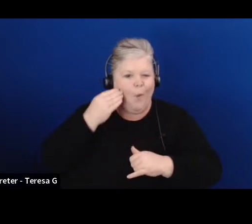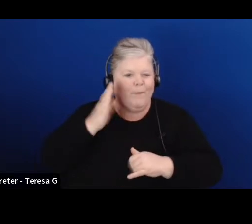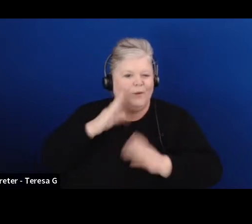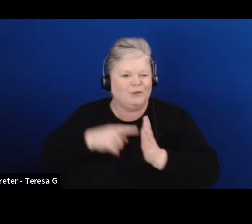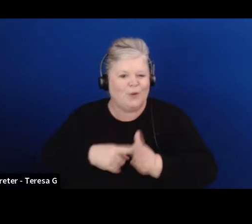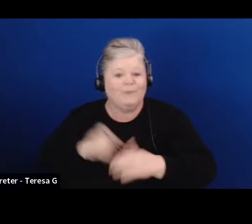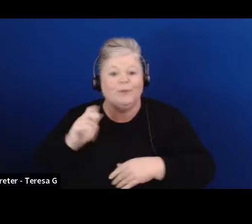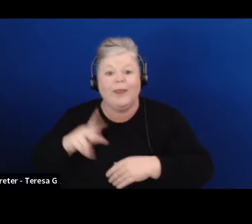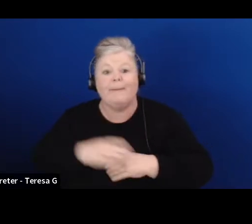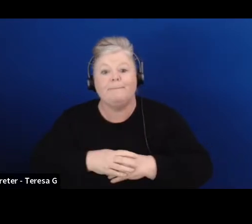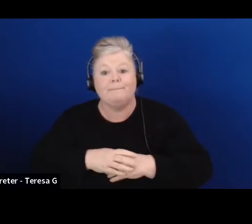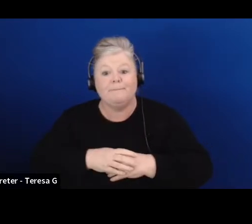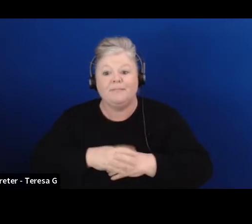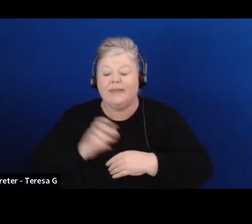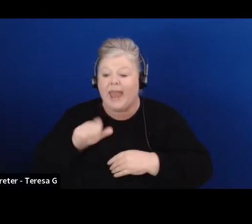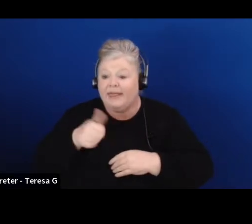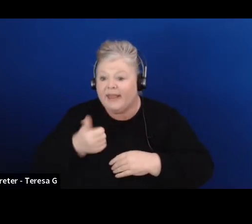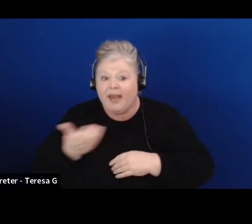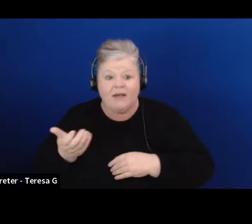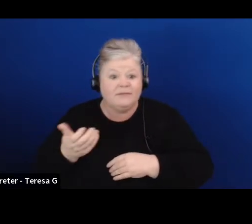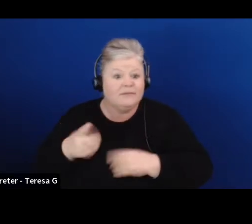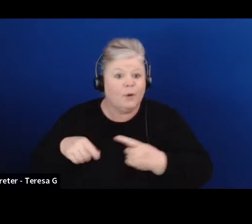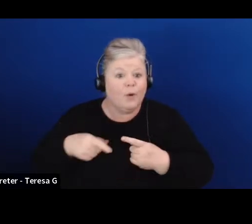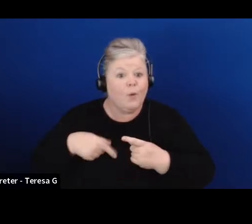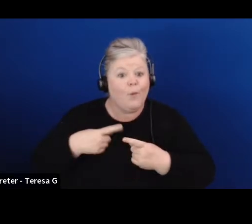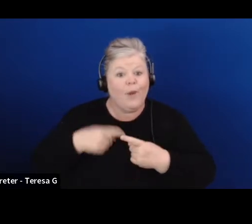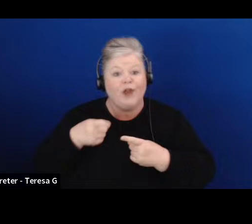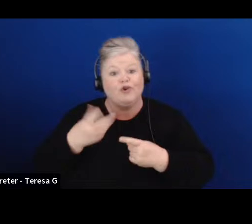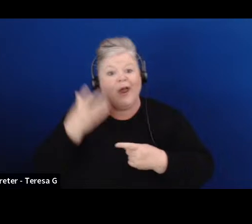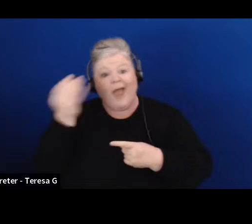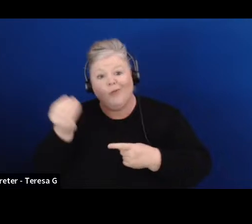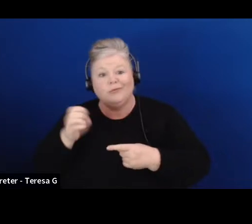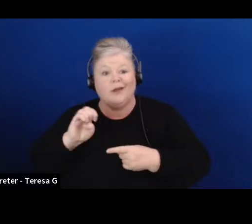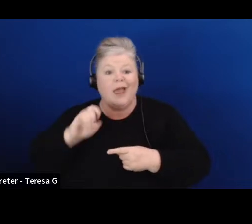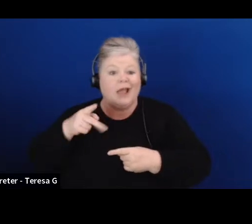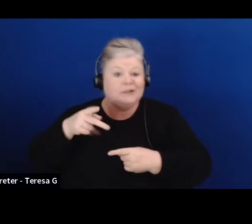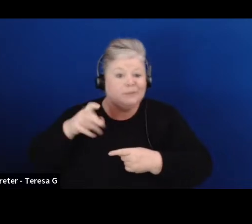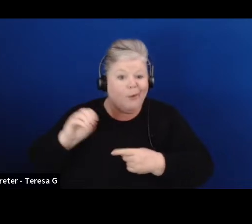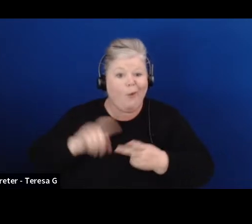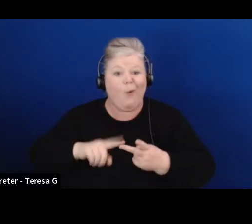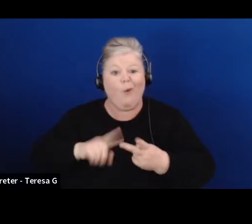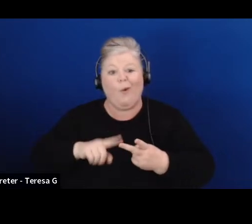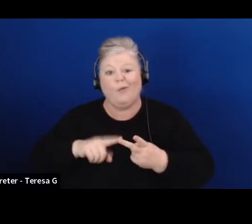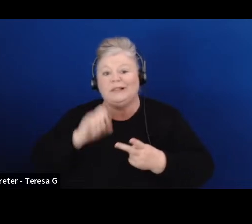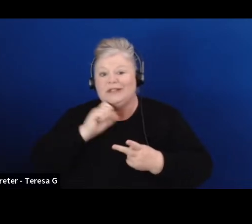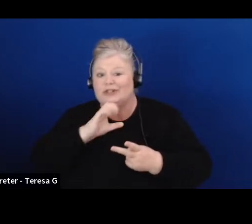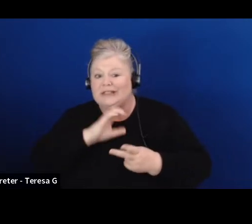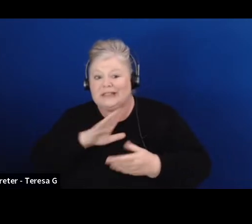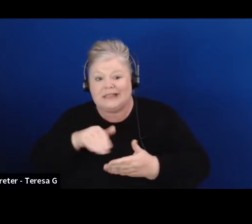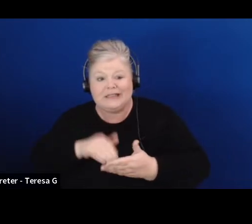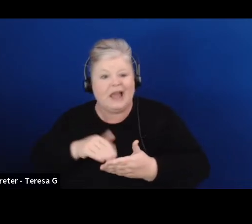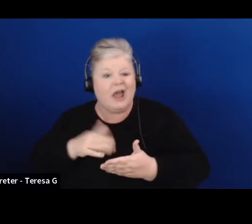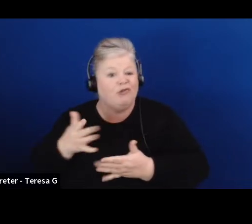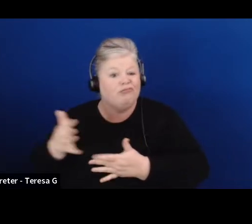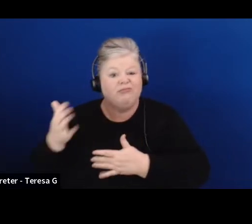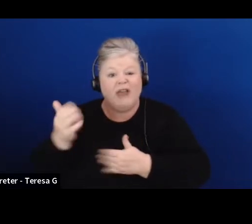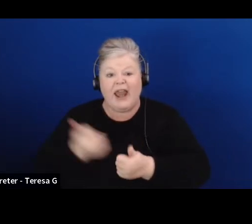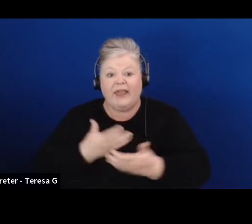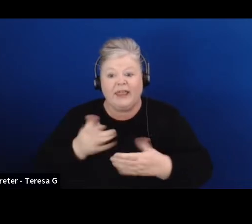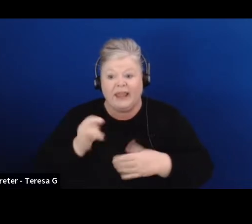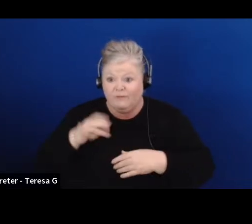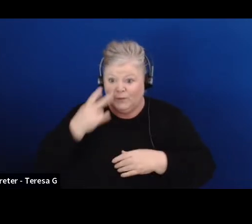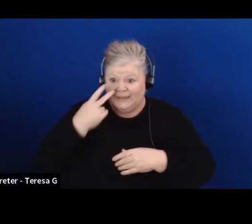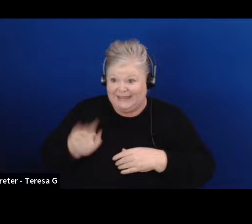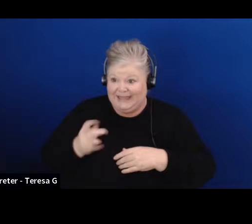that when you are out and about at an expo or a senior center or anywhere, if you see something like that